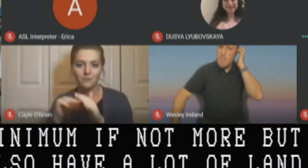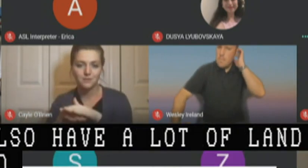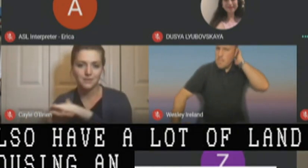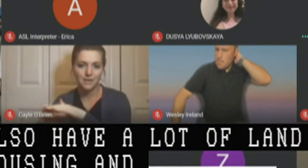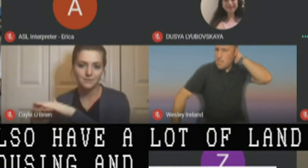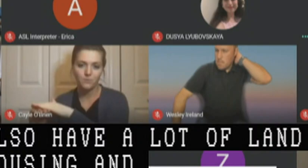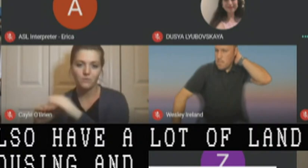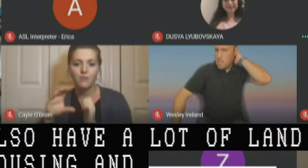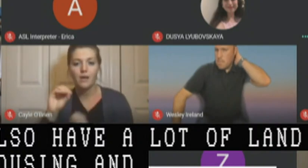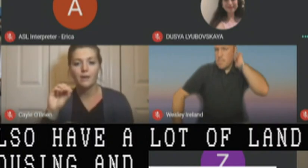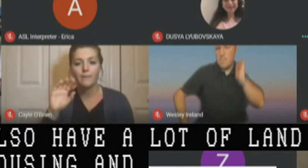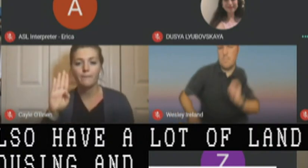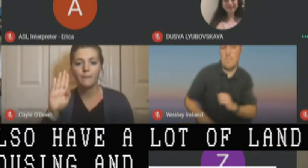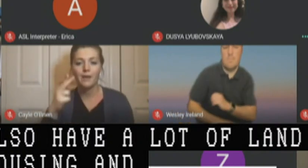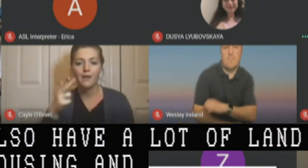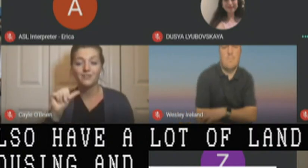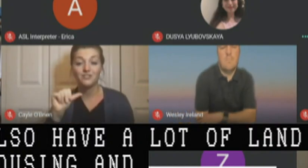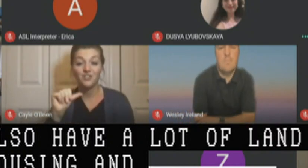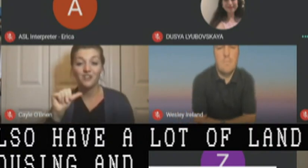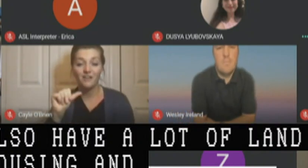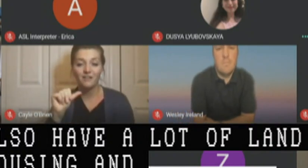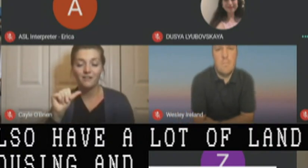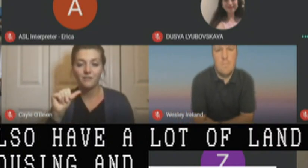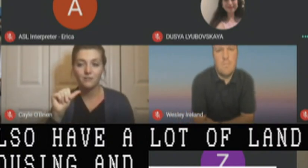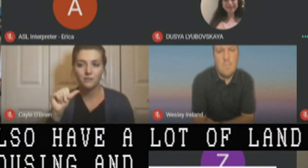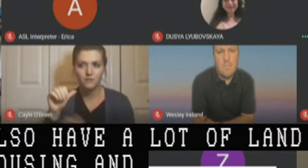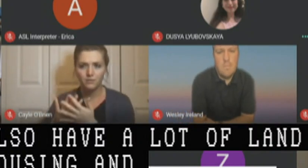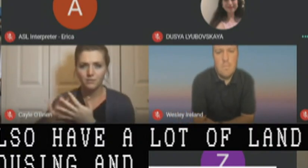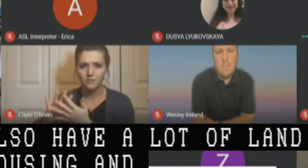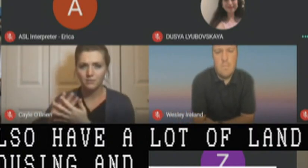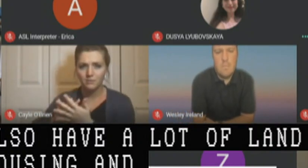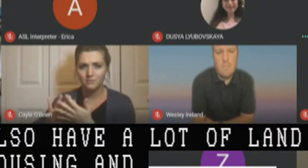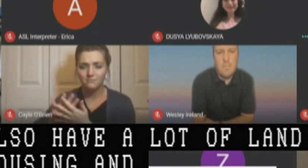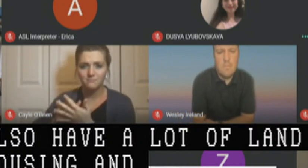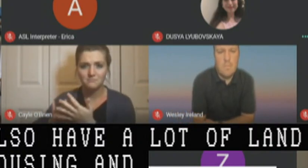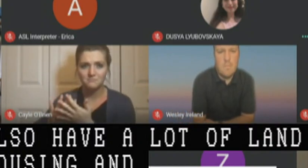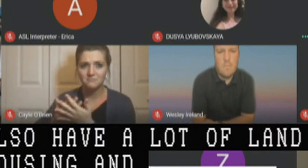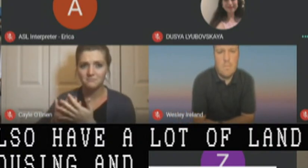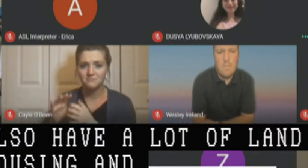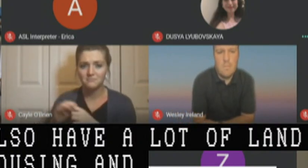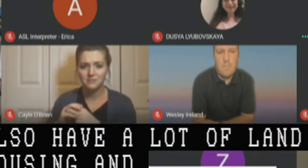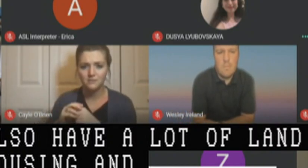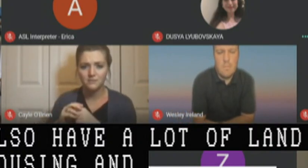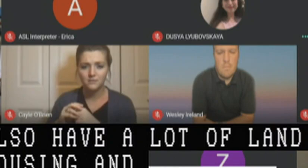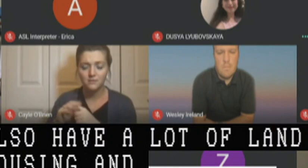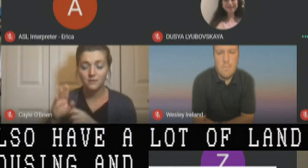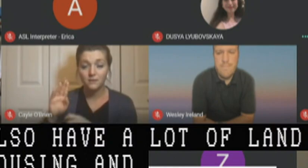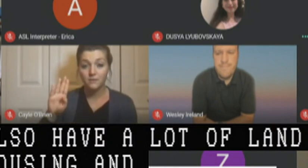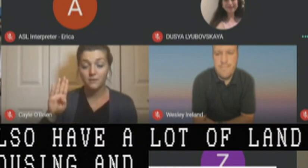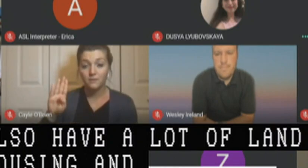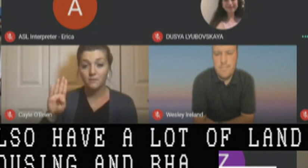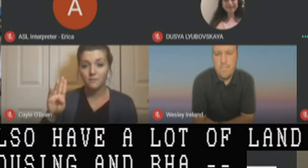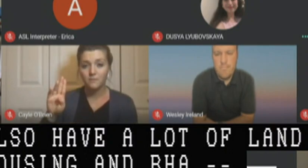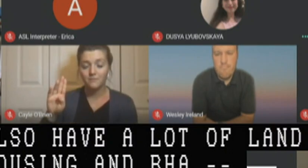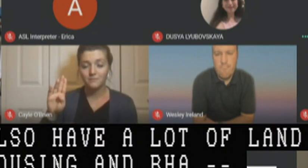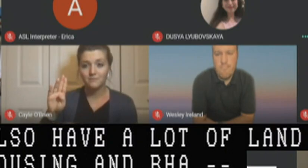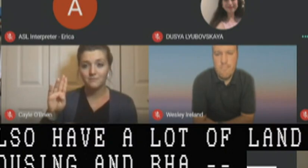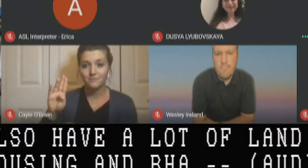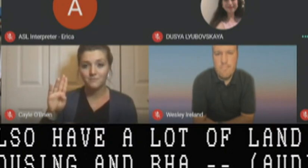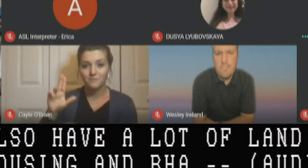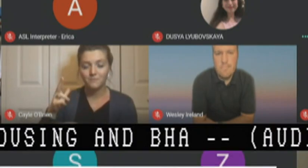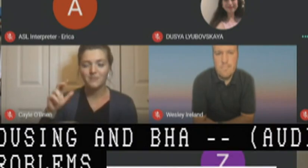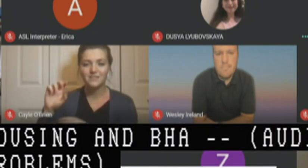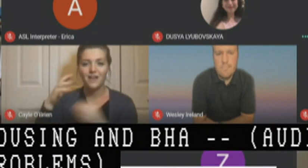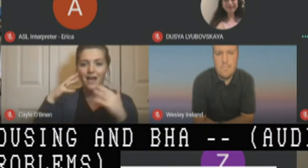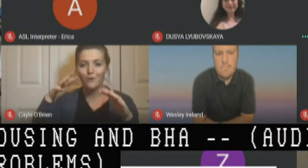familiar with BHA housing as well. And BHA is also developing and also improving their commitment as we speak. And